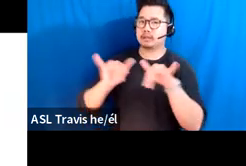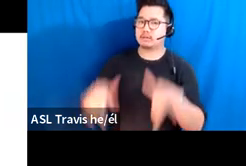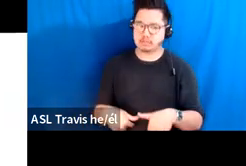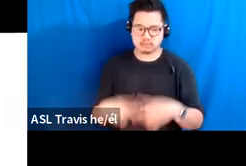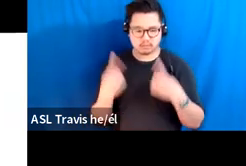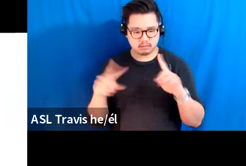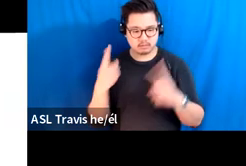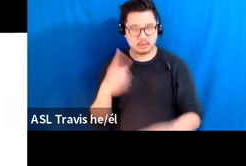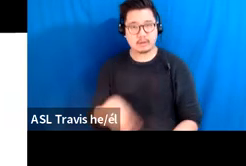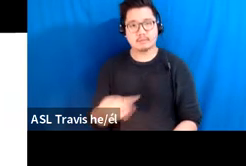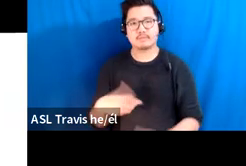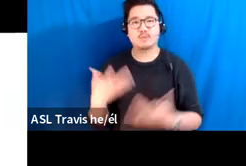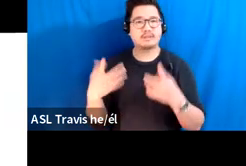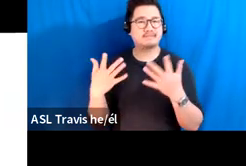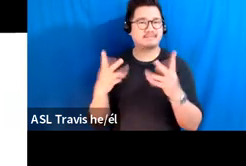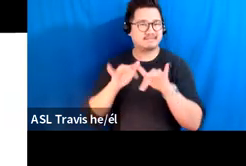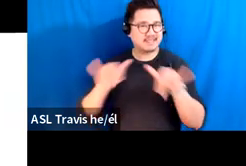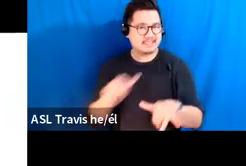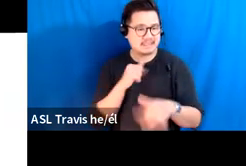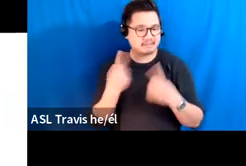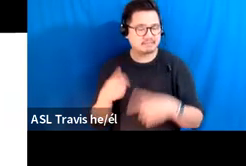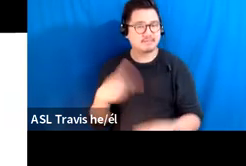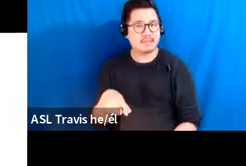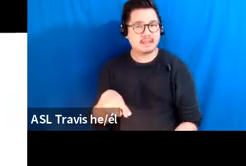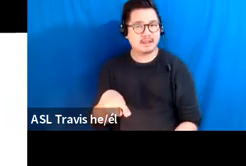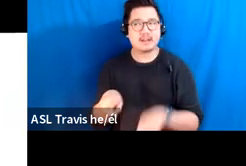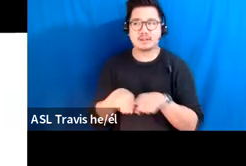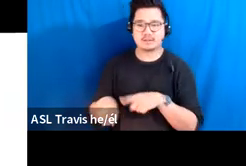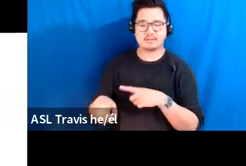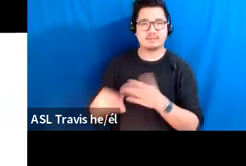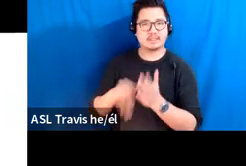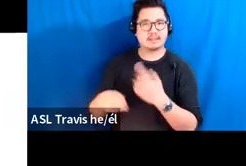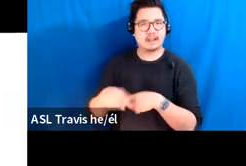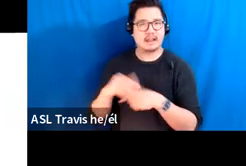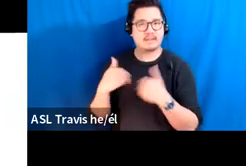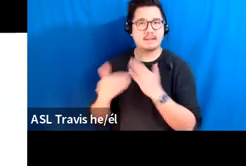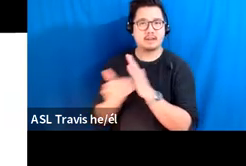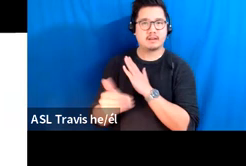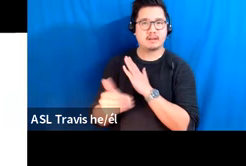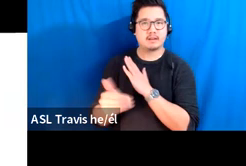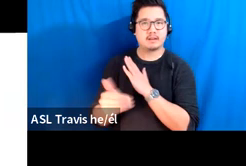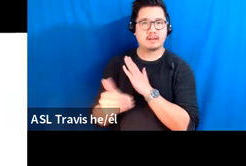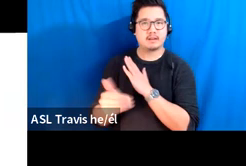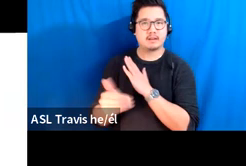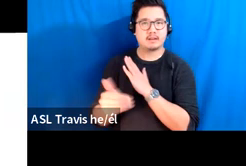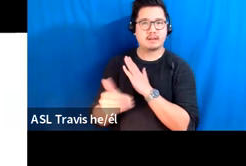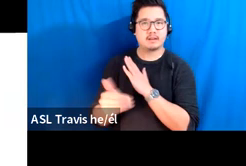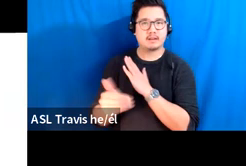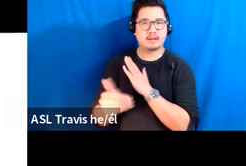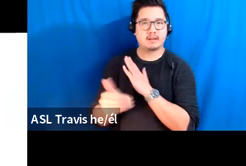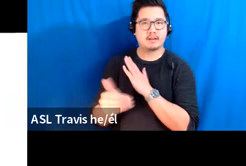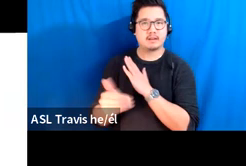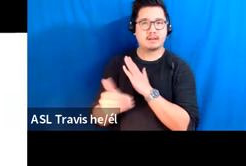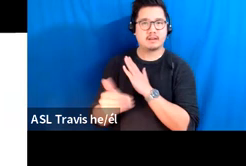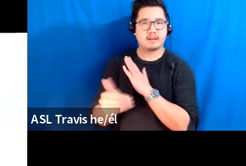systems are not serving them well and they have the skills to be able to advocate uh when systems are not serving them well so that's